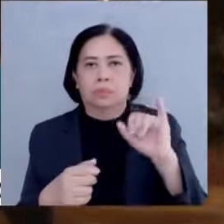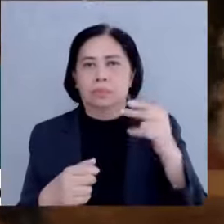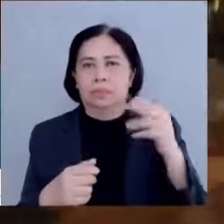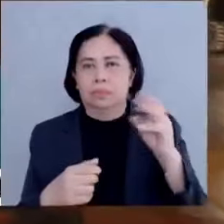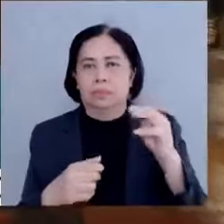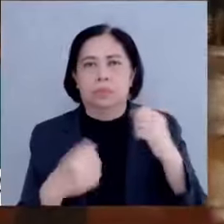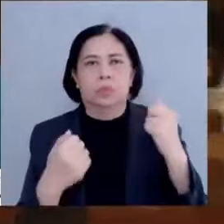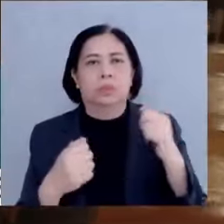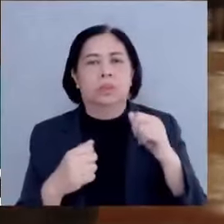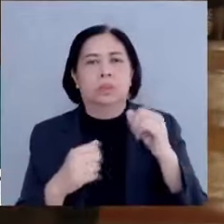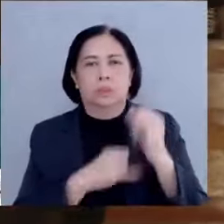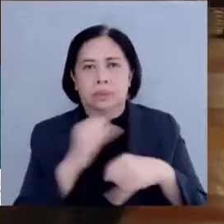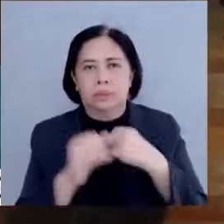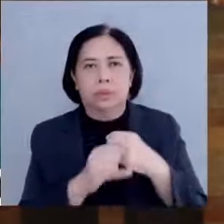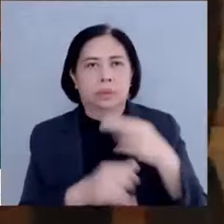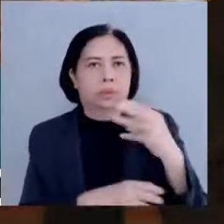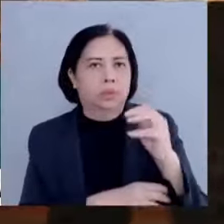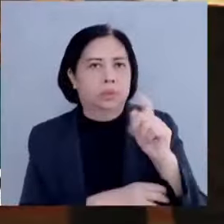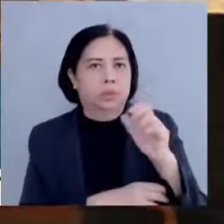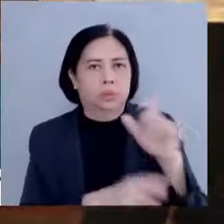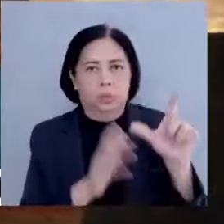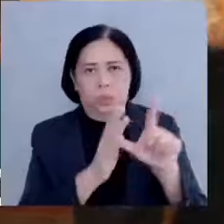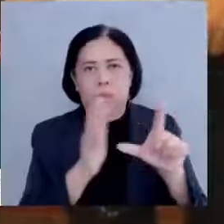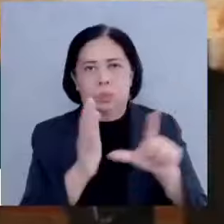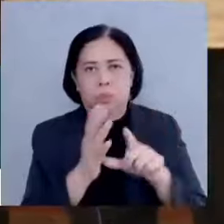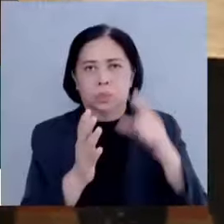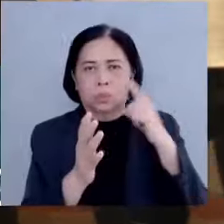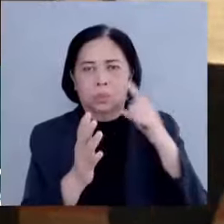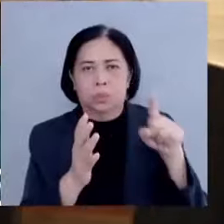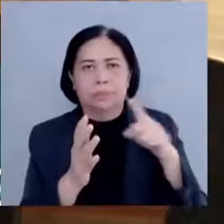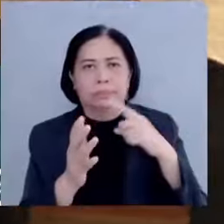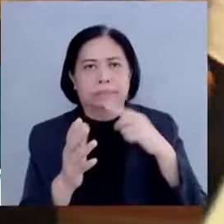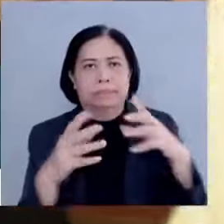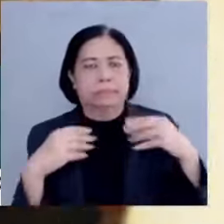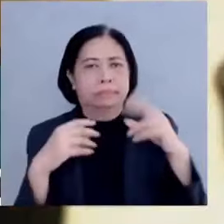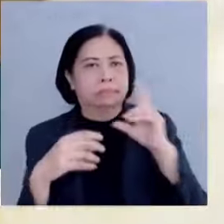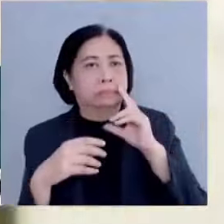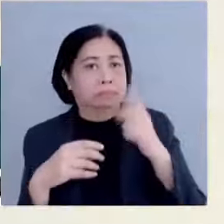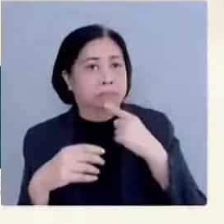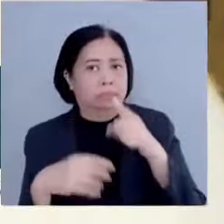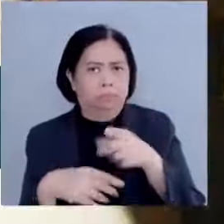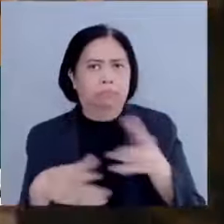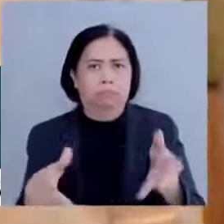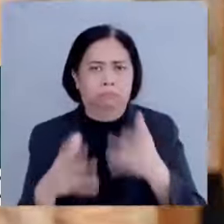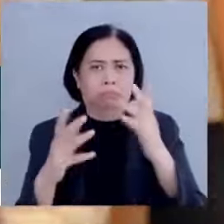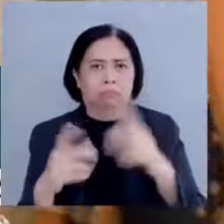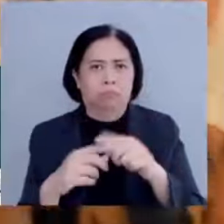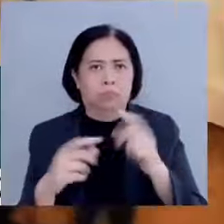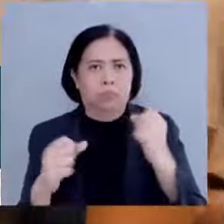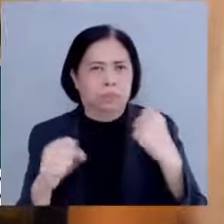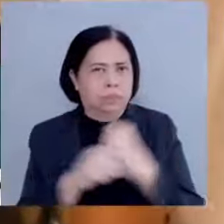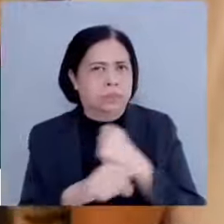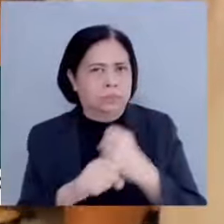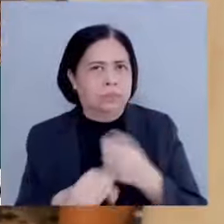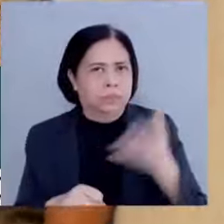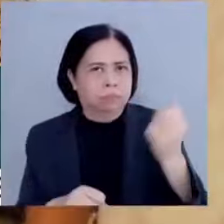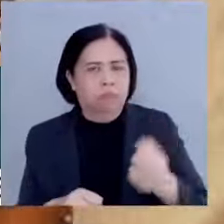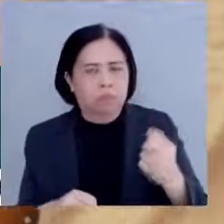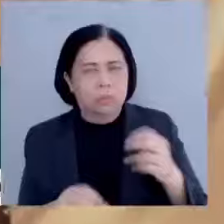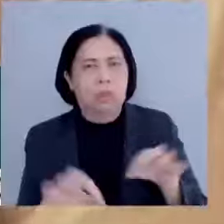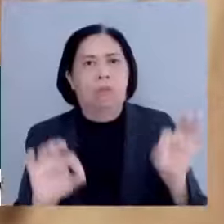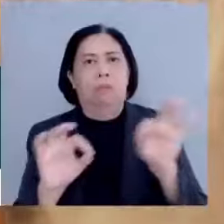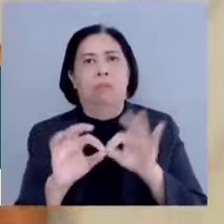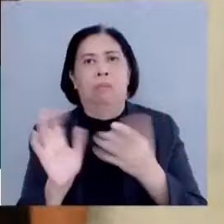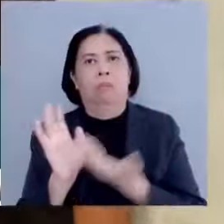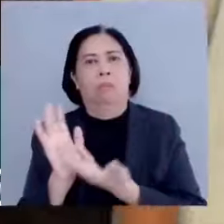Duterte. Remulla believes the former president's admission he told police to urge drug suspects to fight back is a crucial admission